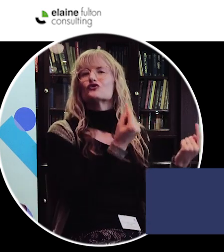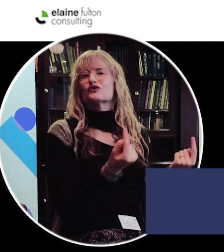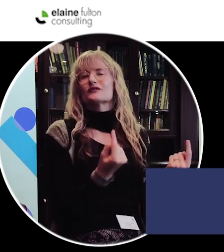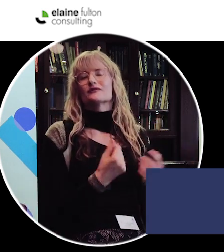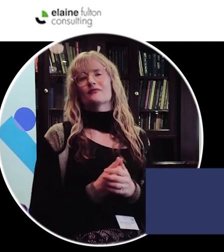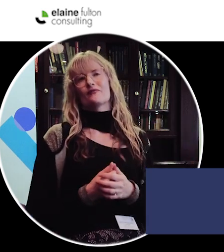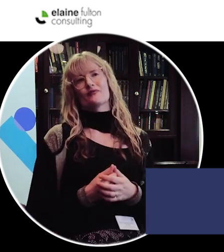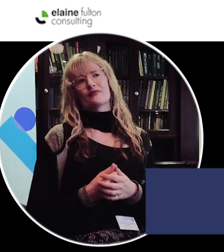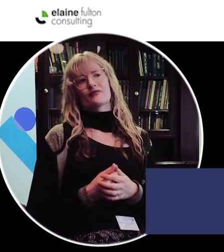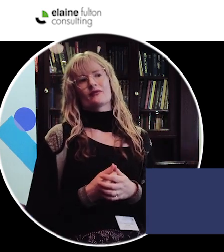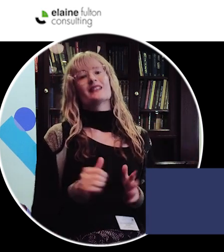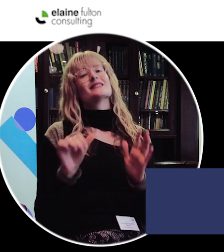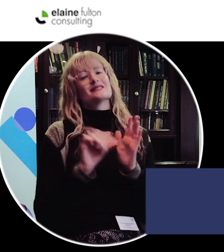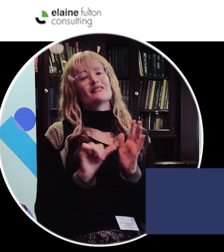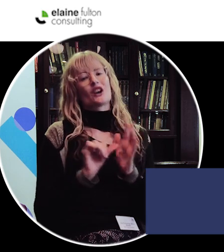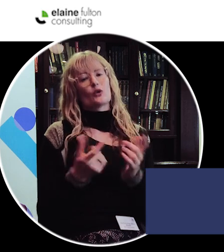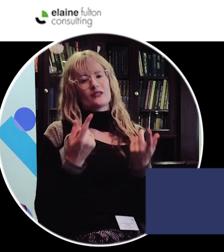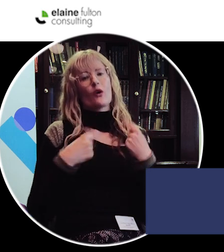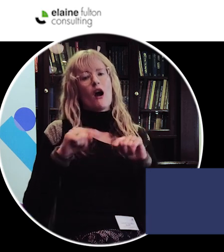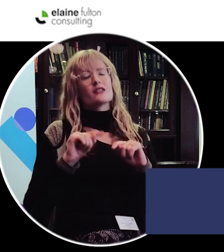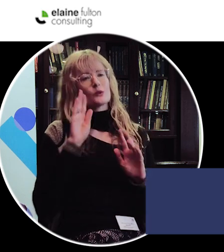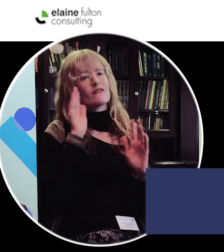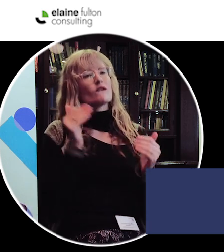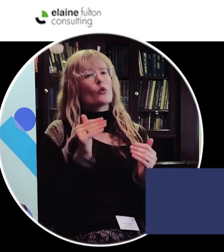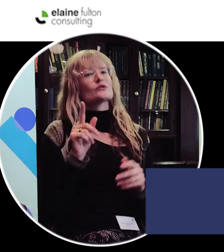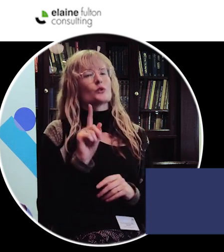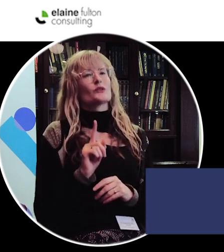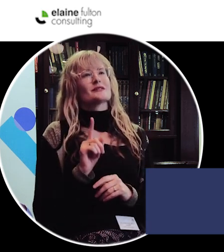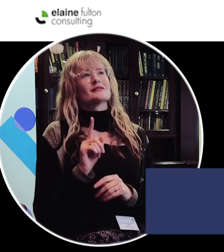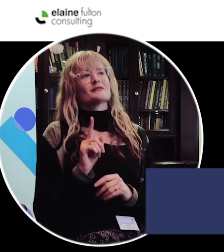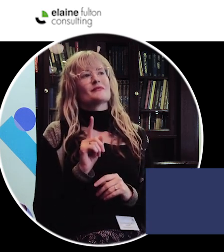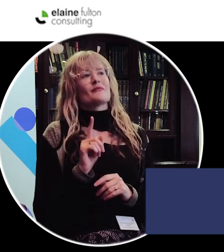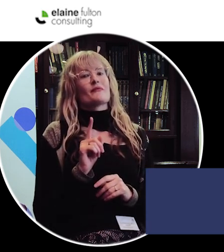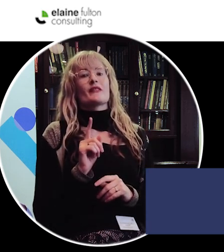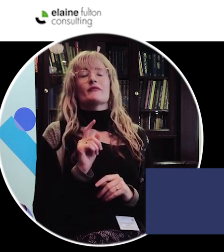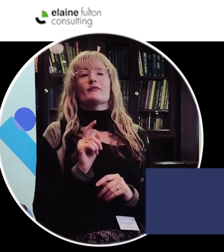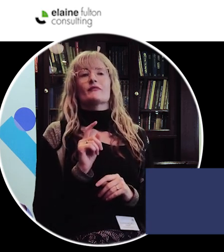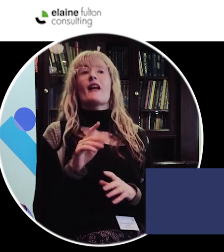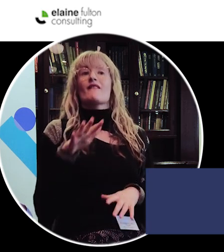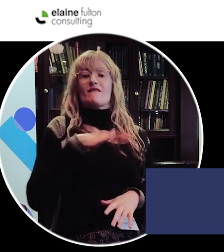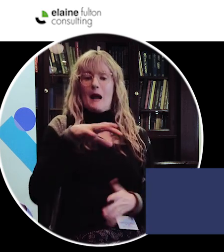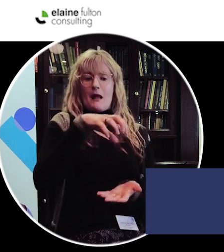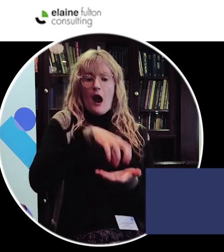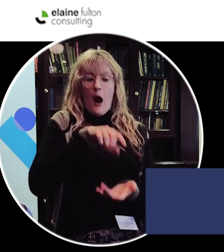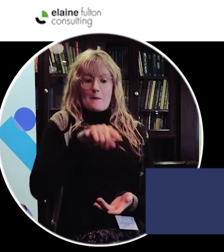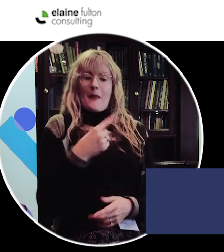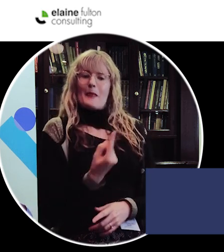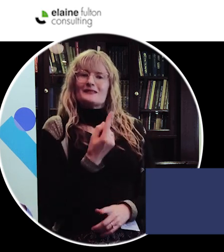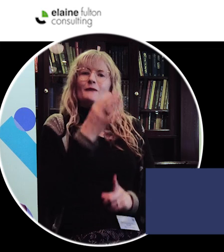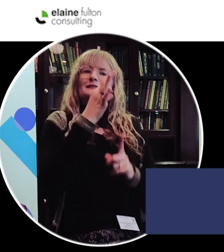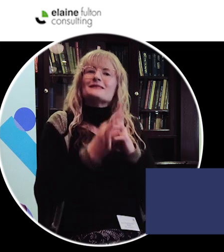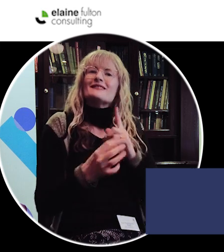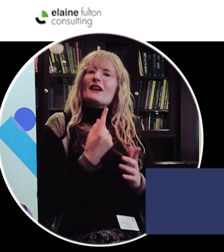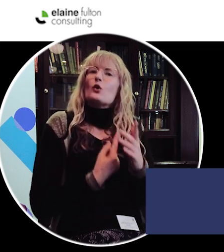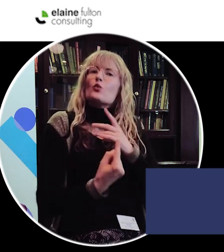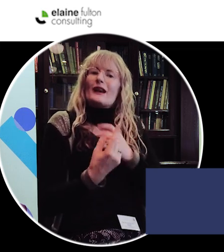It's also very difficult for us to focus on the specific and unique contribution of family hubs within that system and within